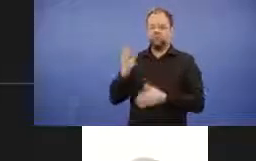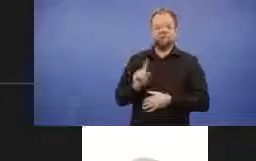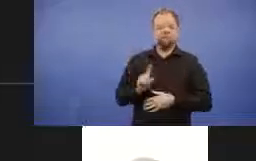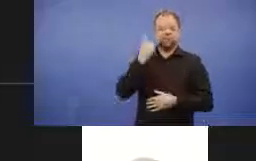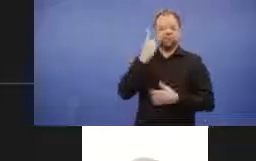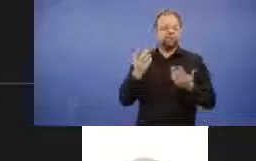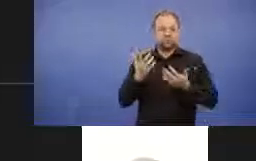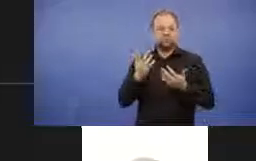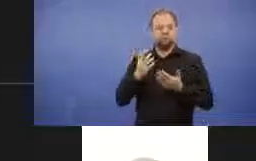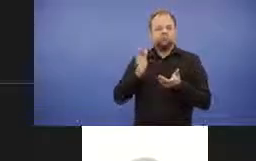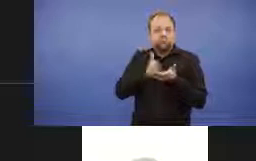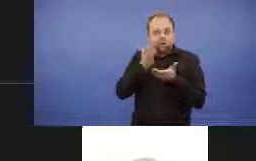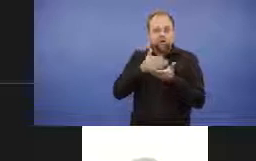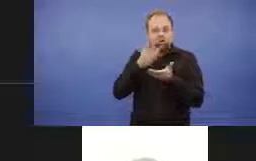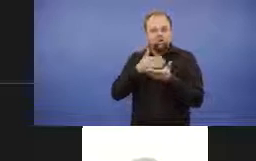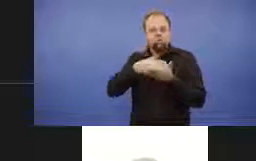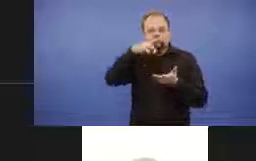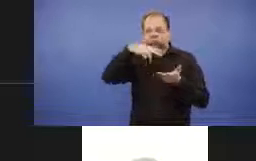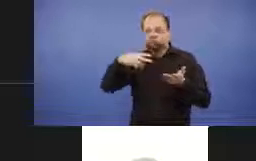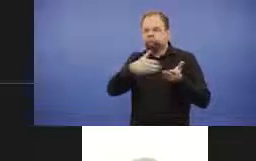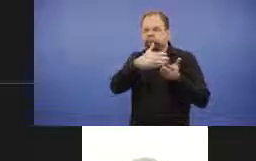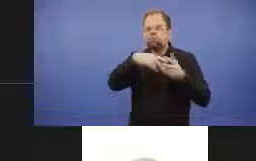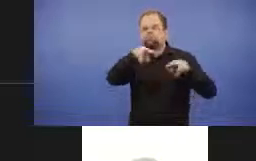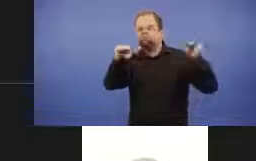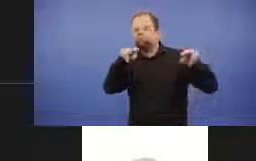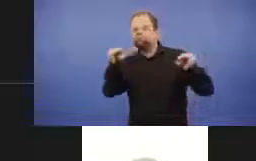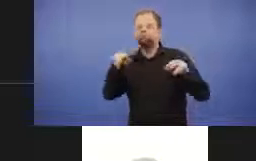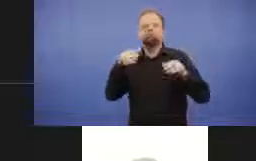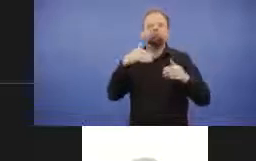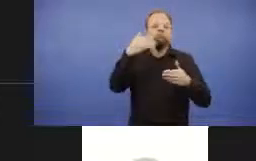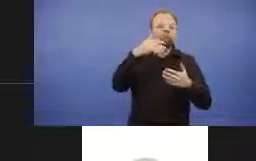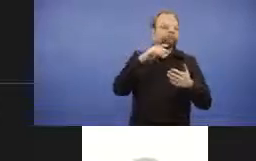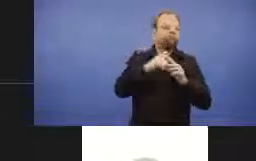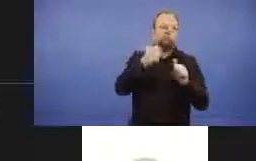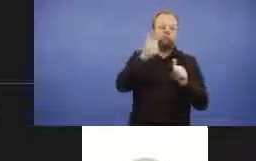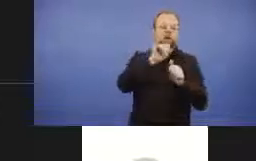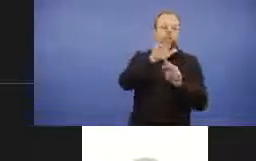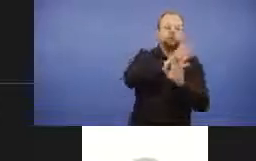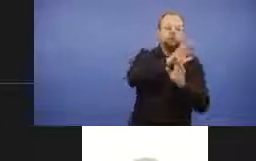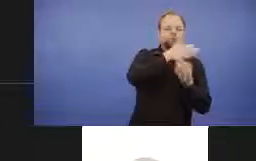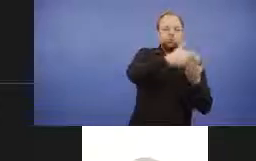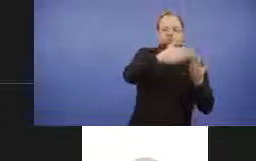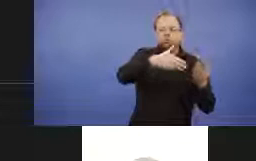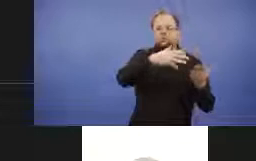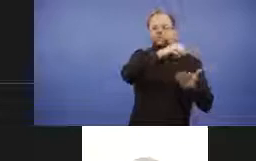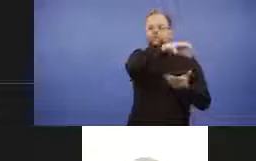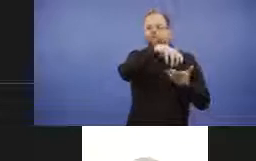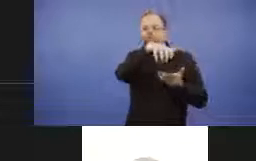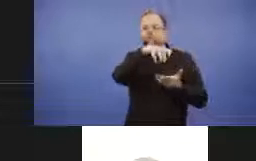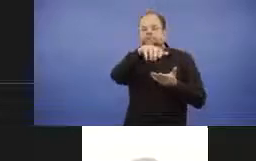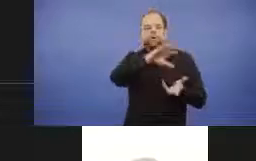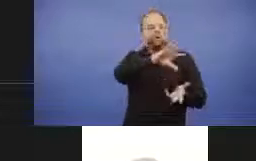by myself and my colleague, Janet Lord. The review and analysis examined the impact of armed conflict